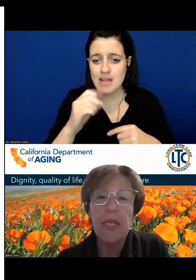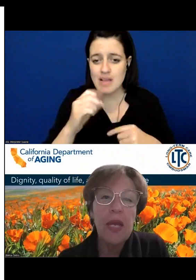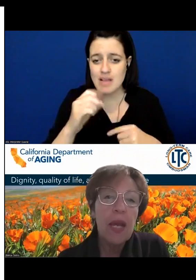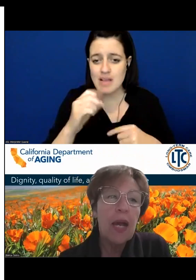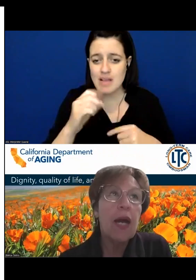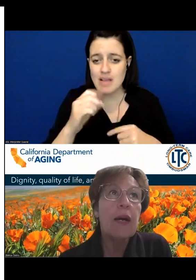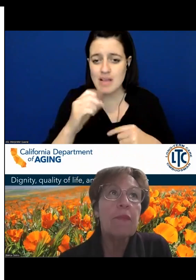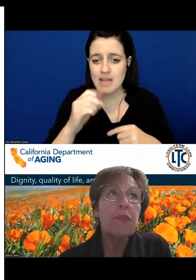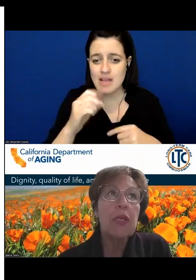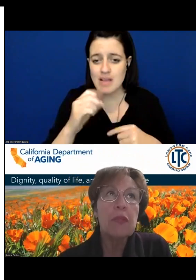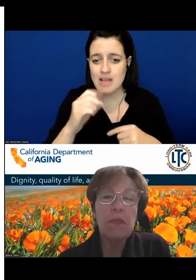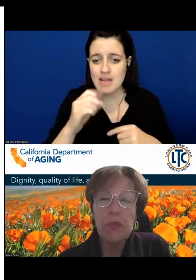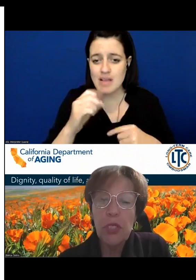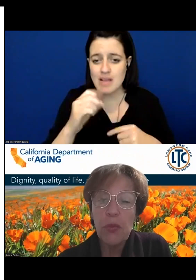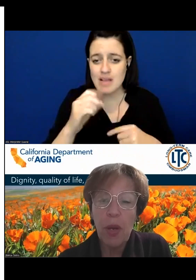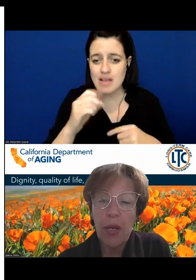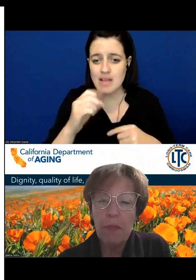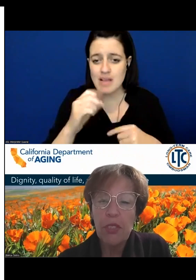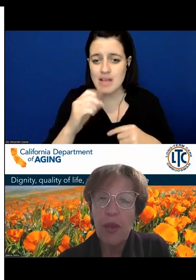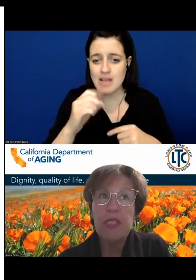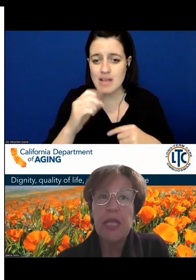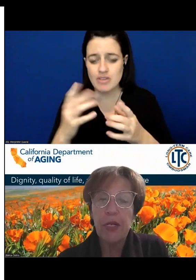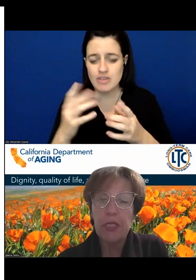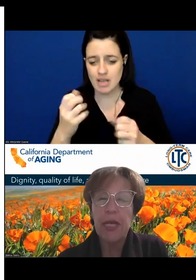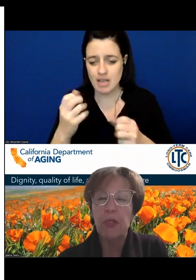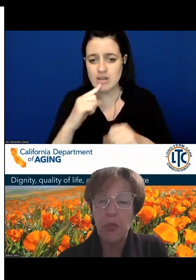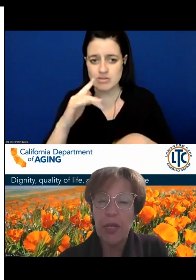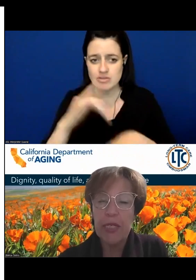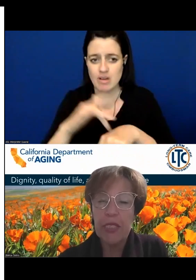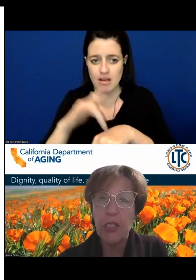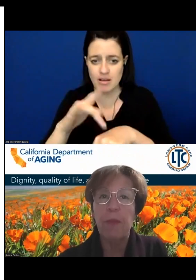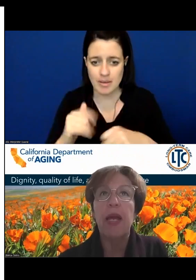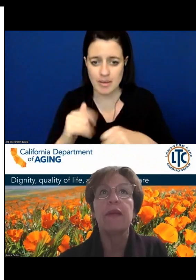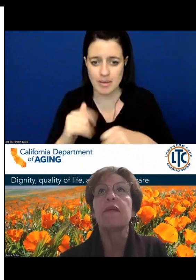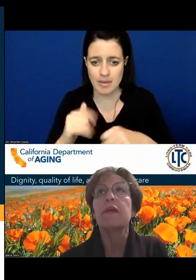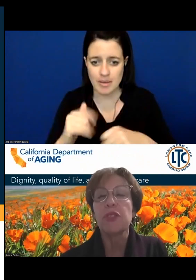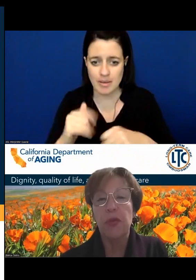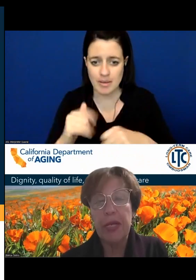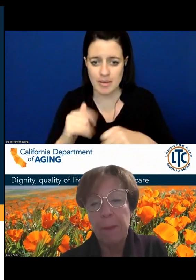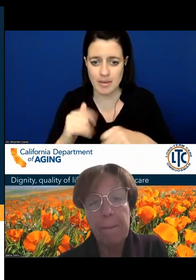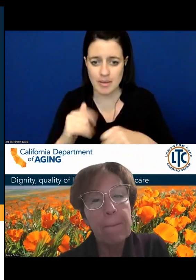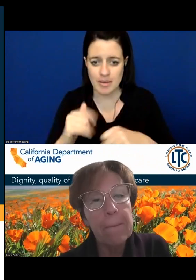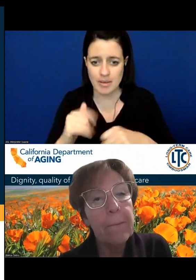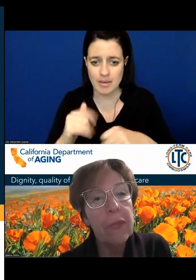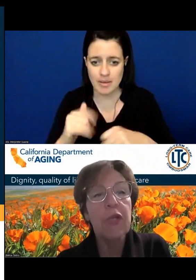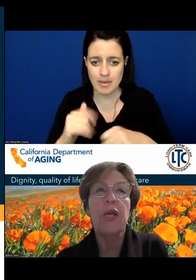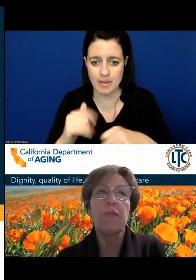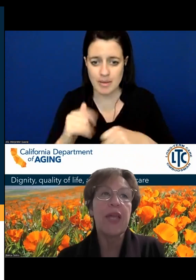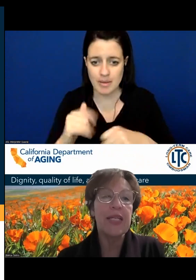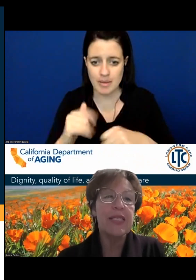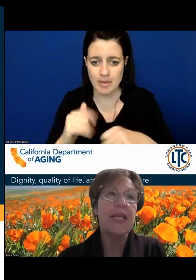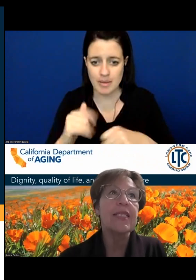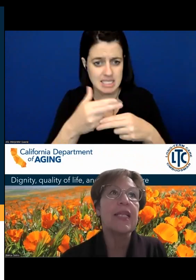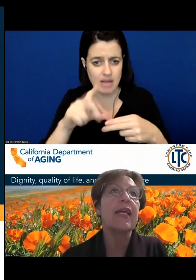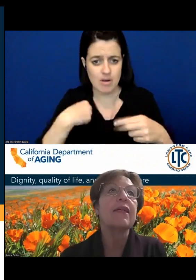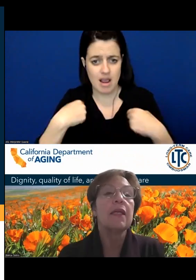that. Do you have the slider deck, or do I need to share my screen? There you go.